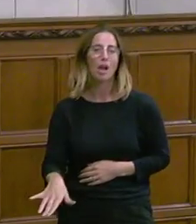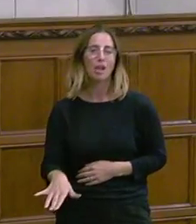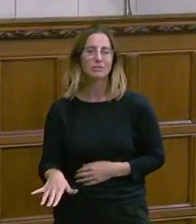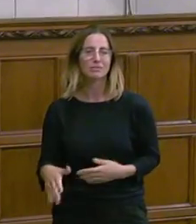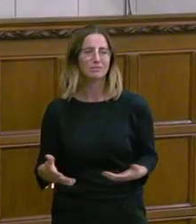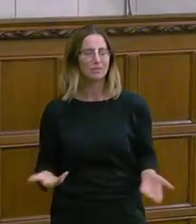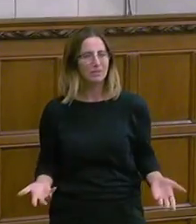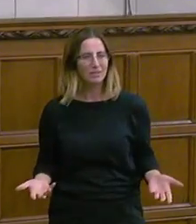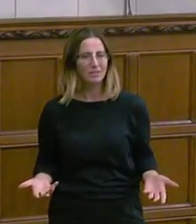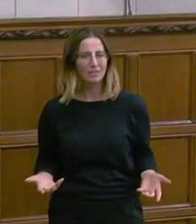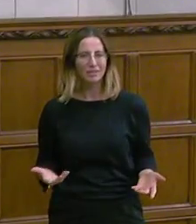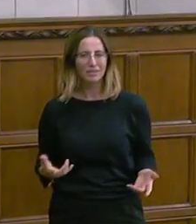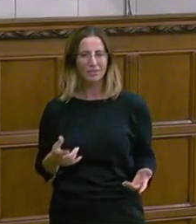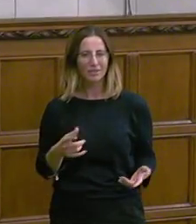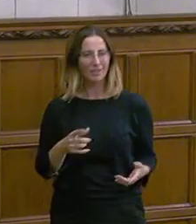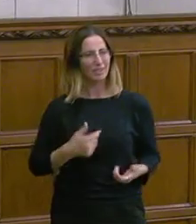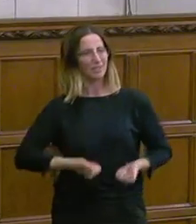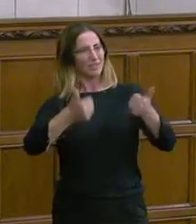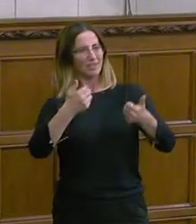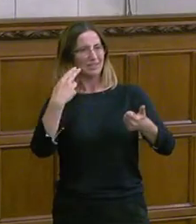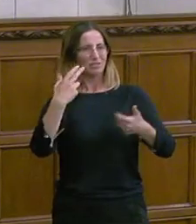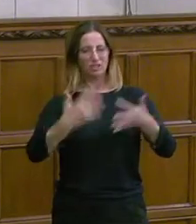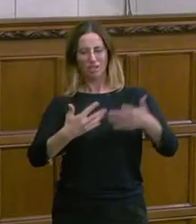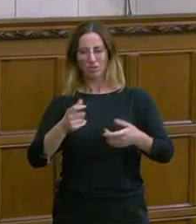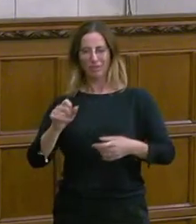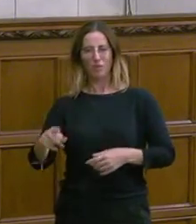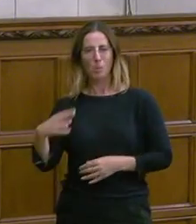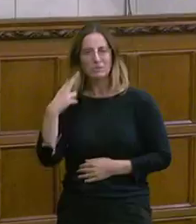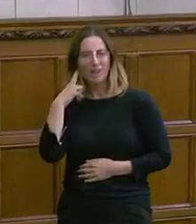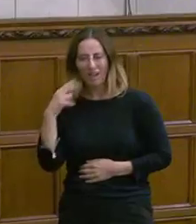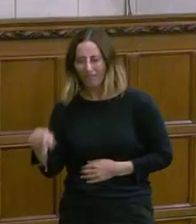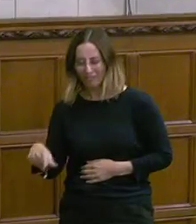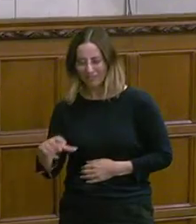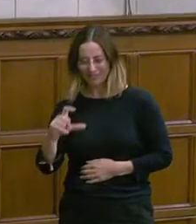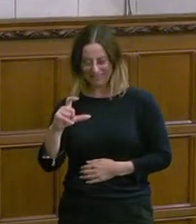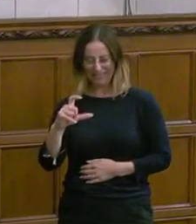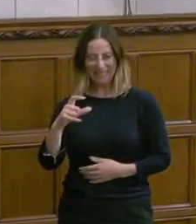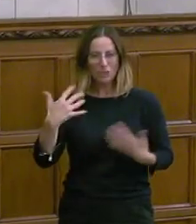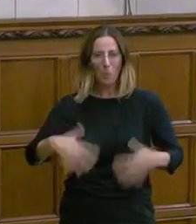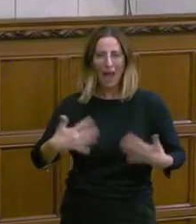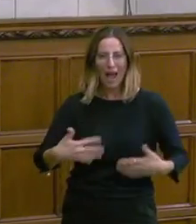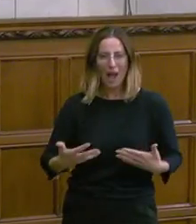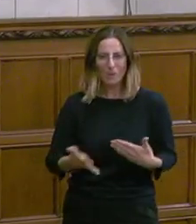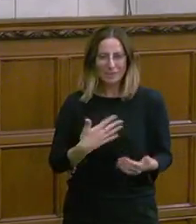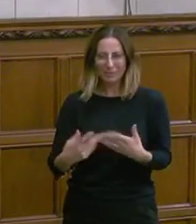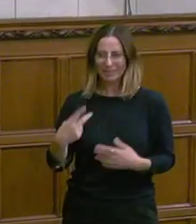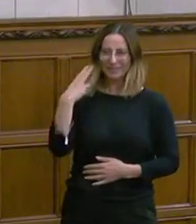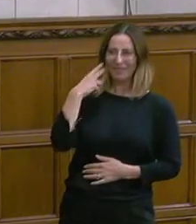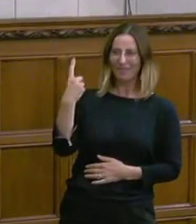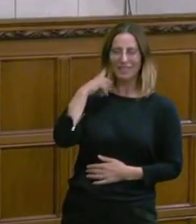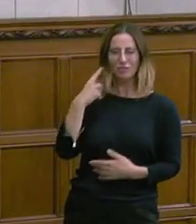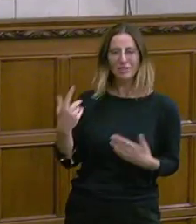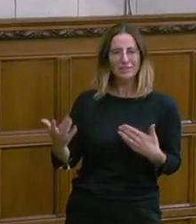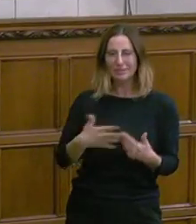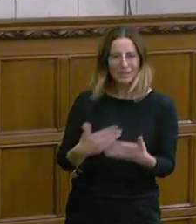makes the point that that shouldn't be a distinction, that just because you're deaf doesn't mean that a C is an outstanding grade when you have the full potential to reach